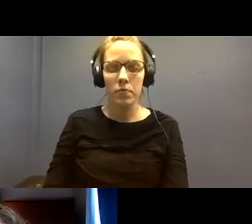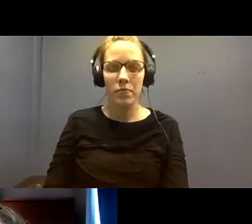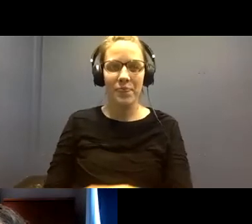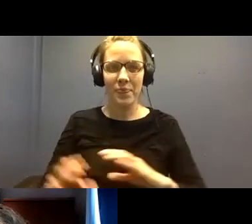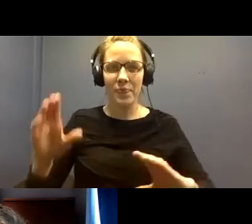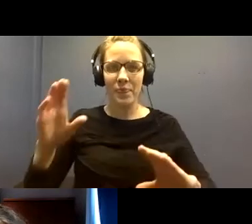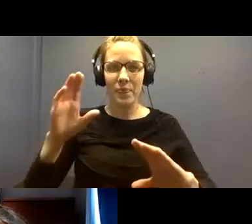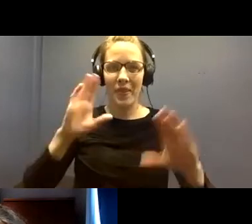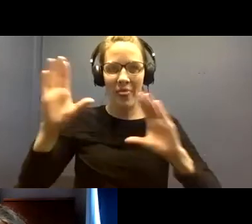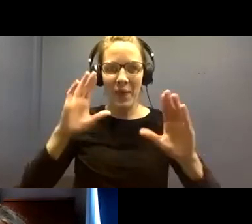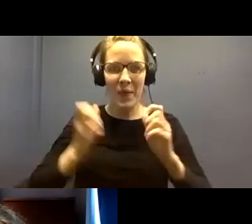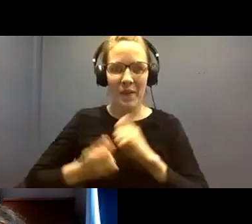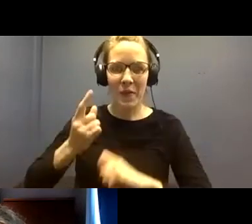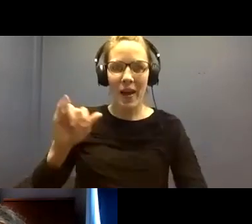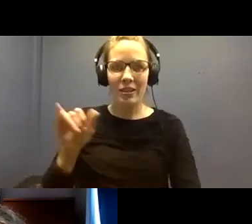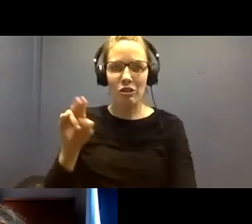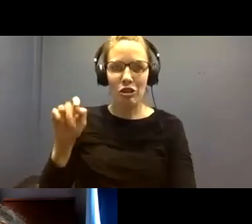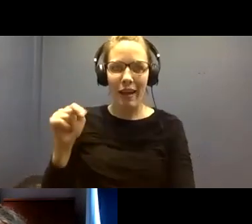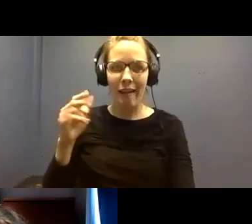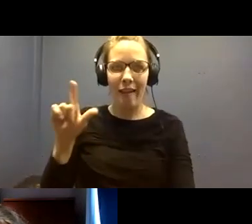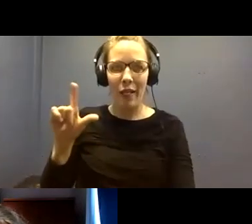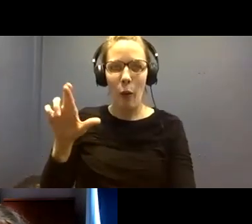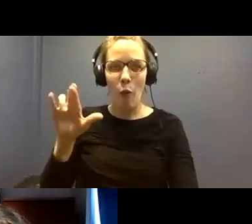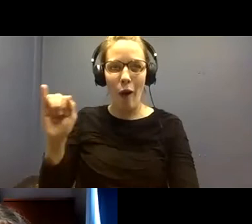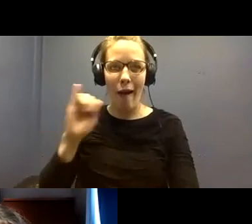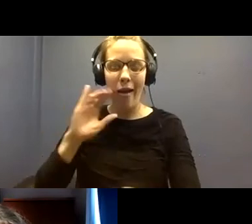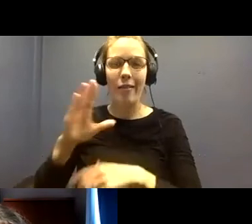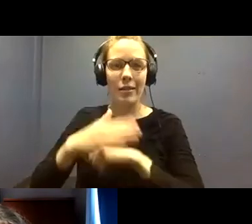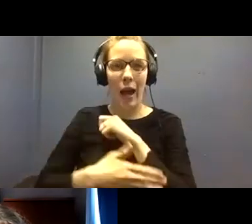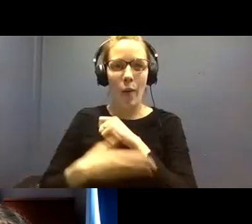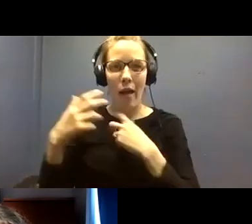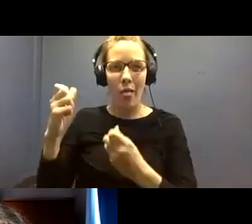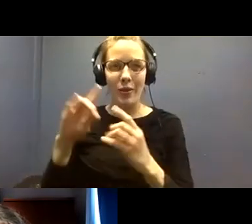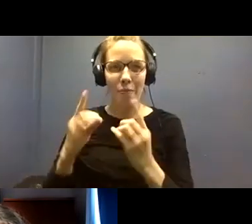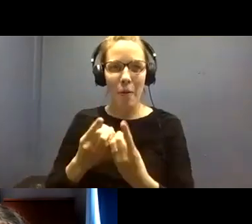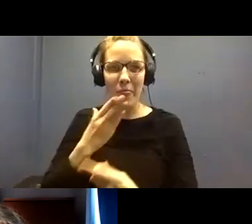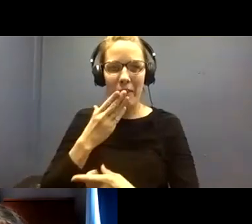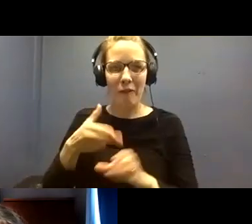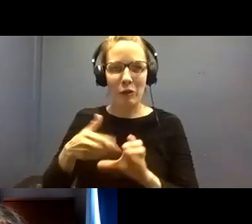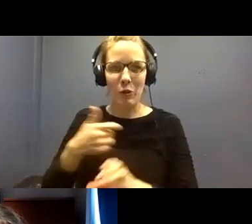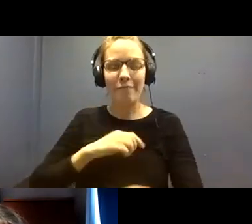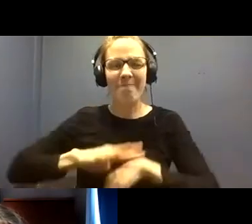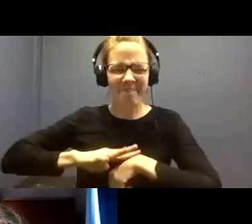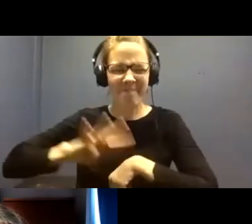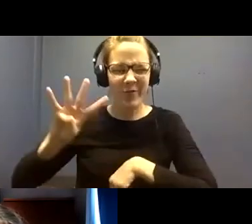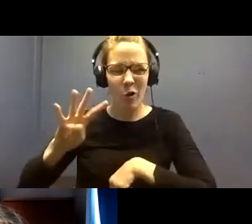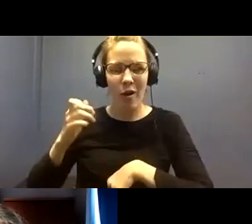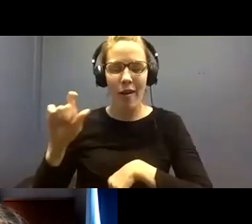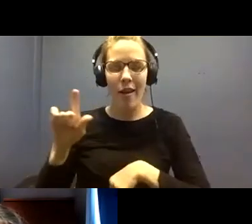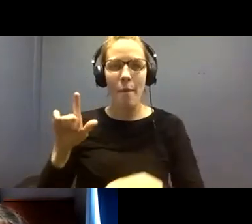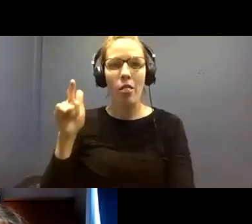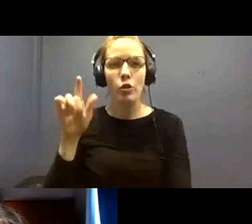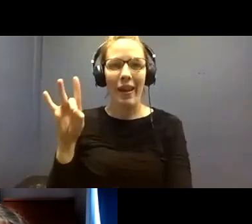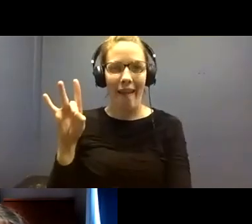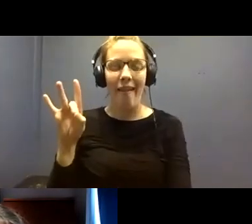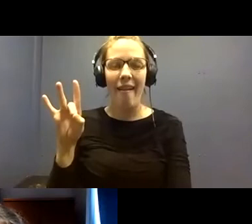Hi, everyone. This is Janet Hill at the Rock Island County Health Department. Thank you for joining us. It is 4 o'clock on April 28th,